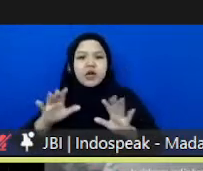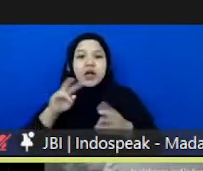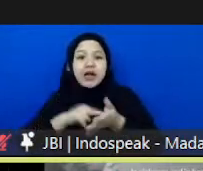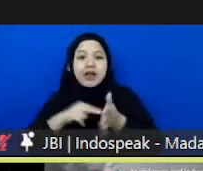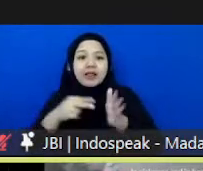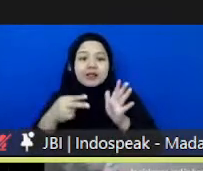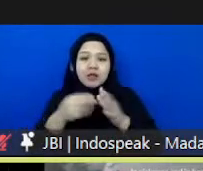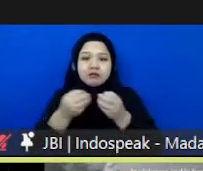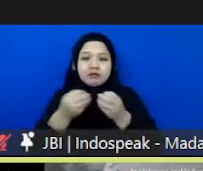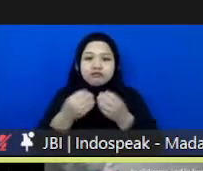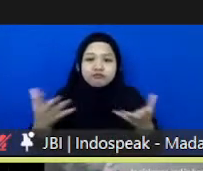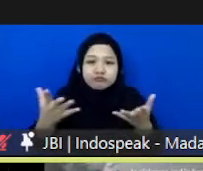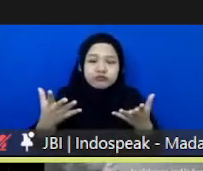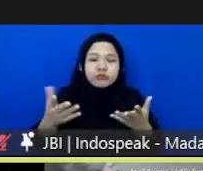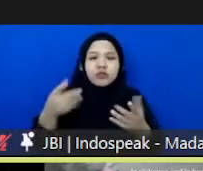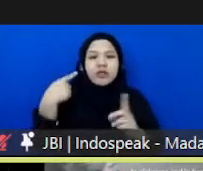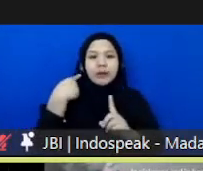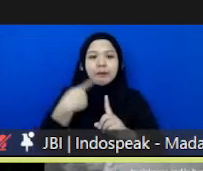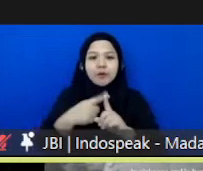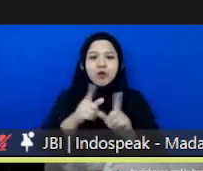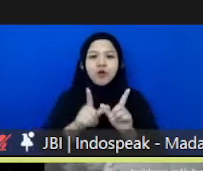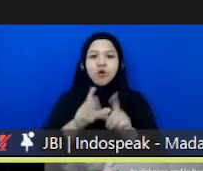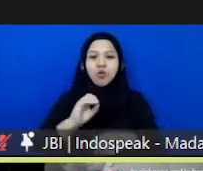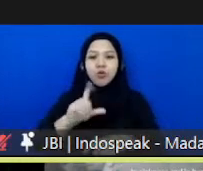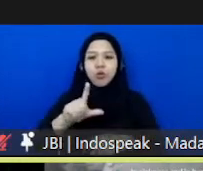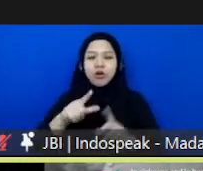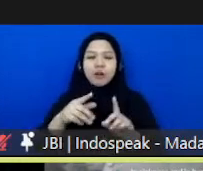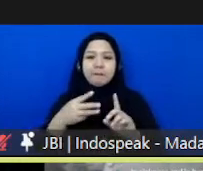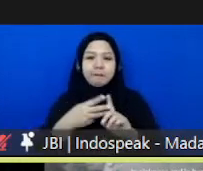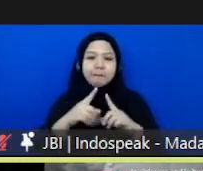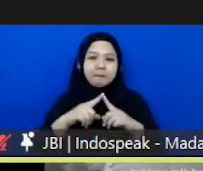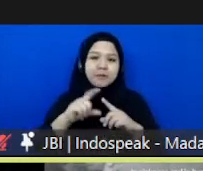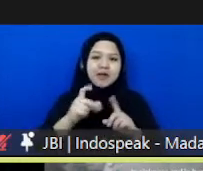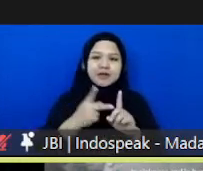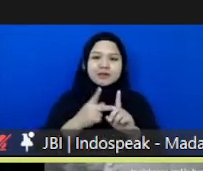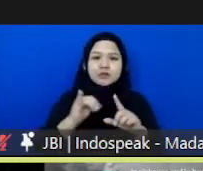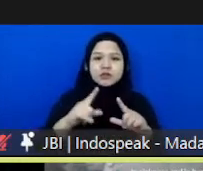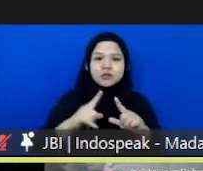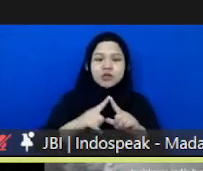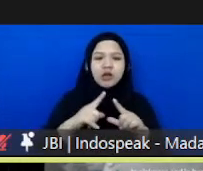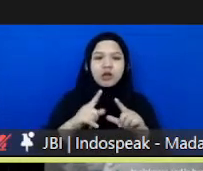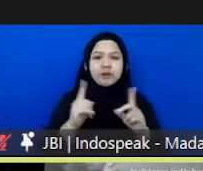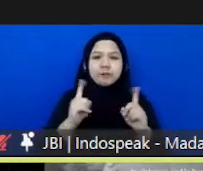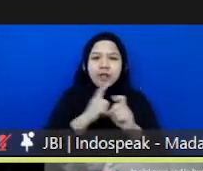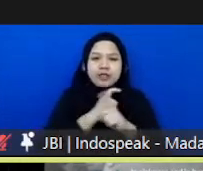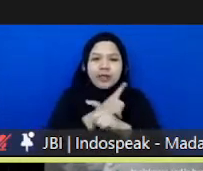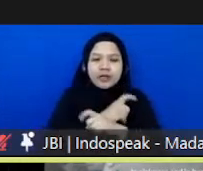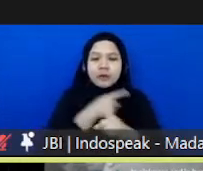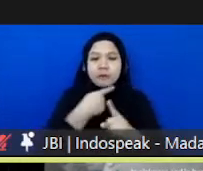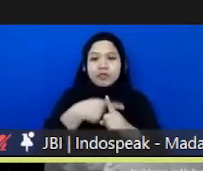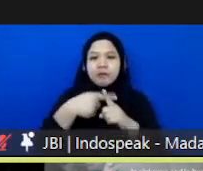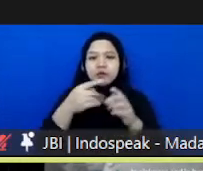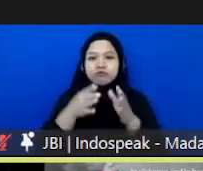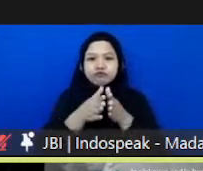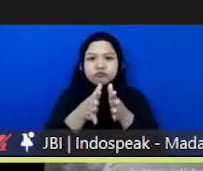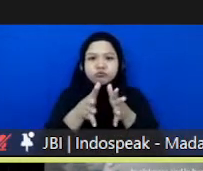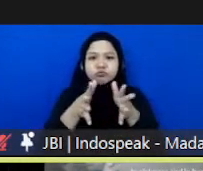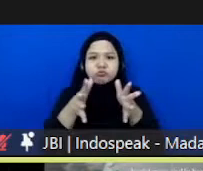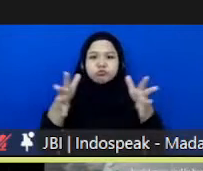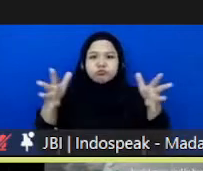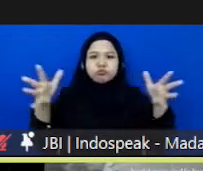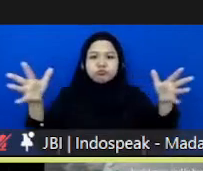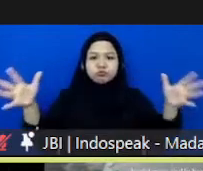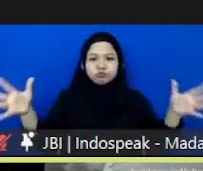all offspring will carry Wolbachia. When two insects that both carry Wolbachia mate, the eggs will hatch, and all offspring will carry